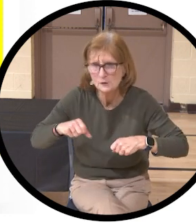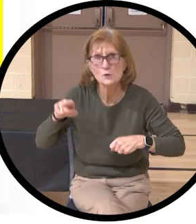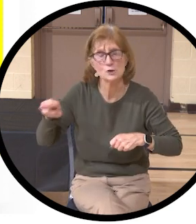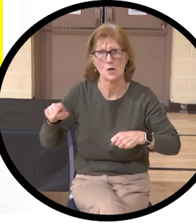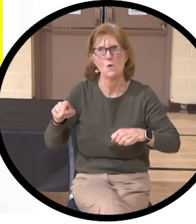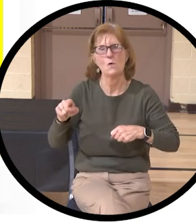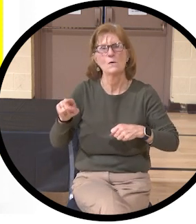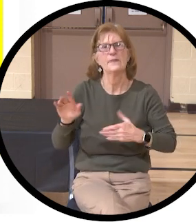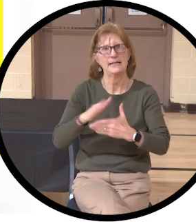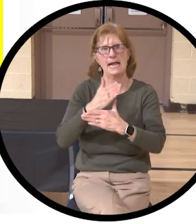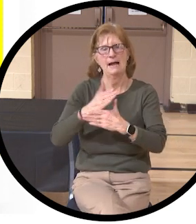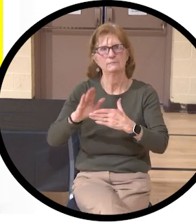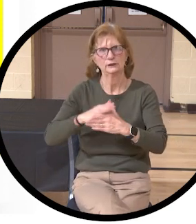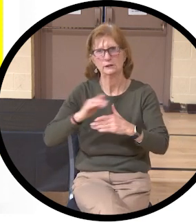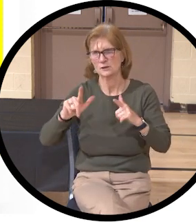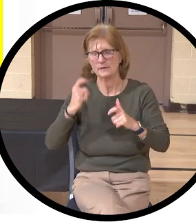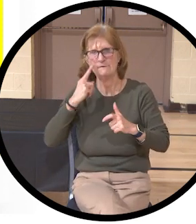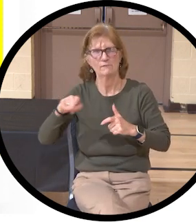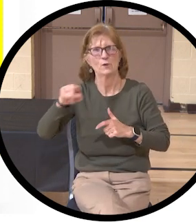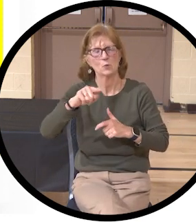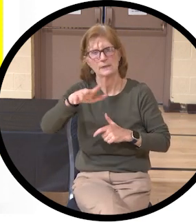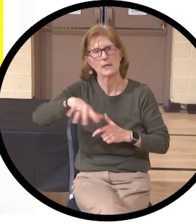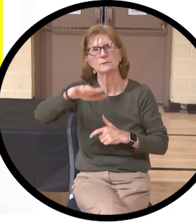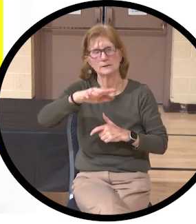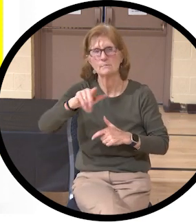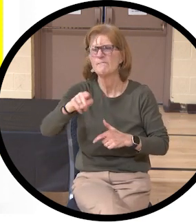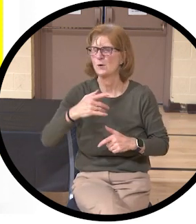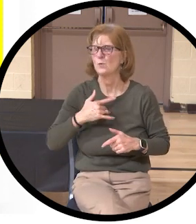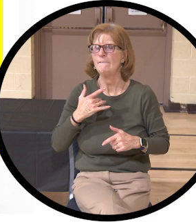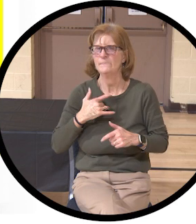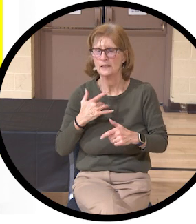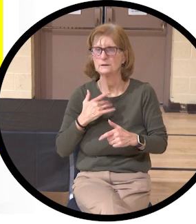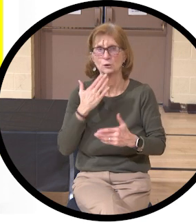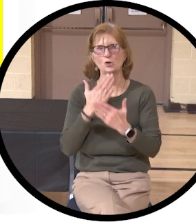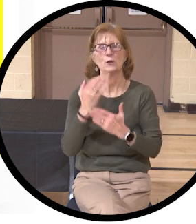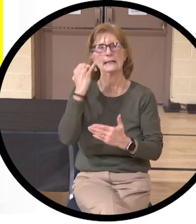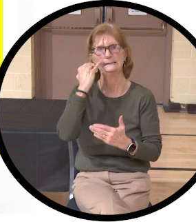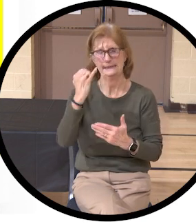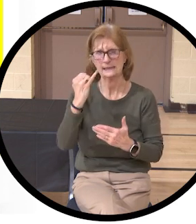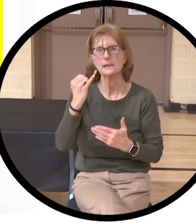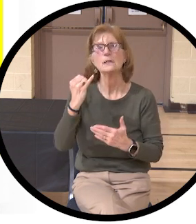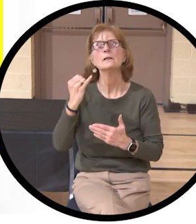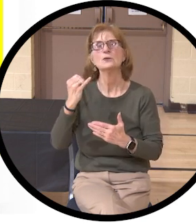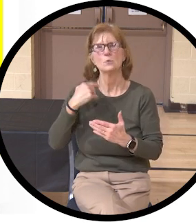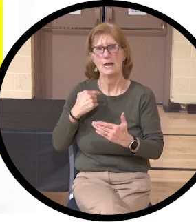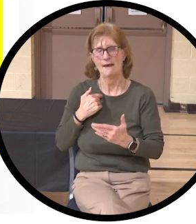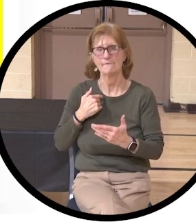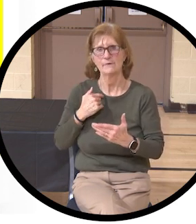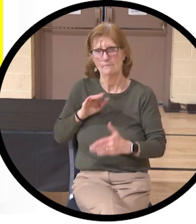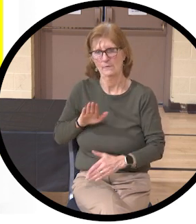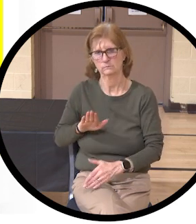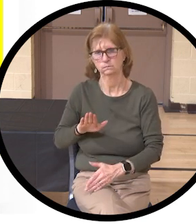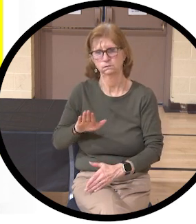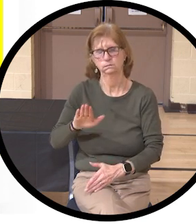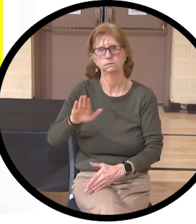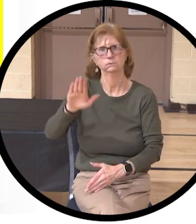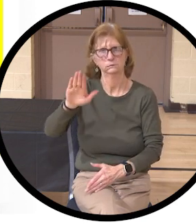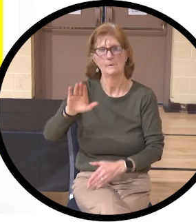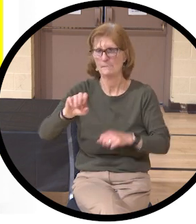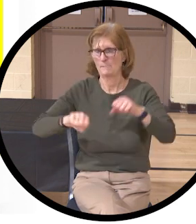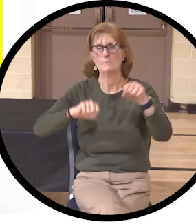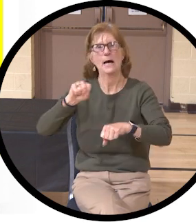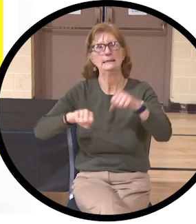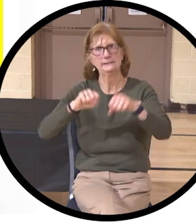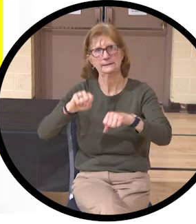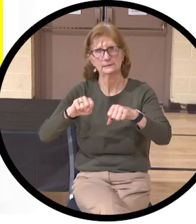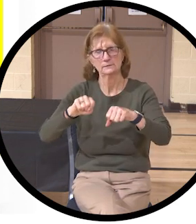these blocks. So we think it'll be best to have the climbing lane, the uphill direction where bikes are moving slower, be the one